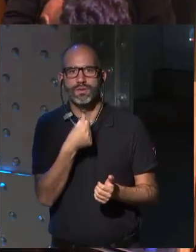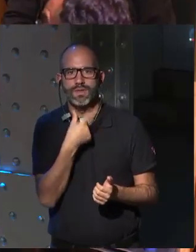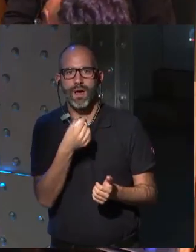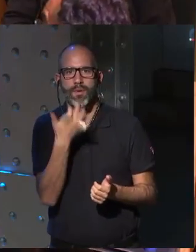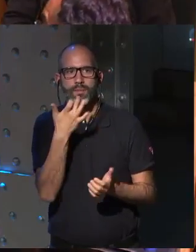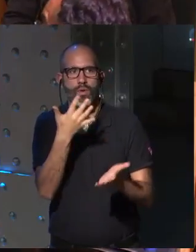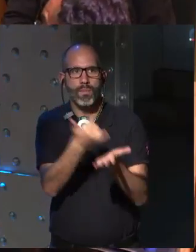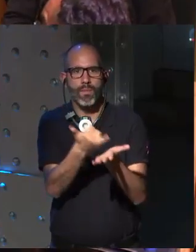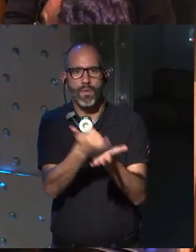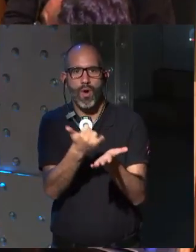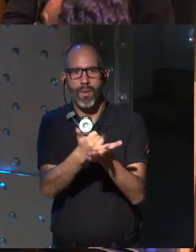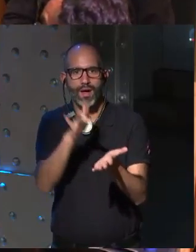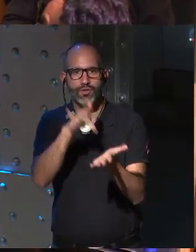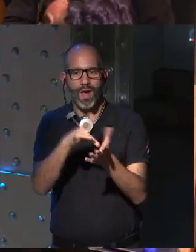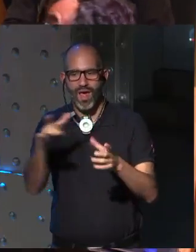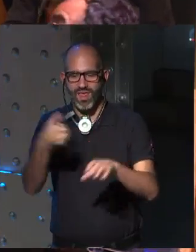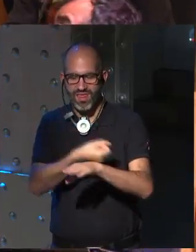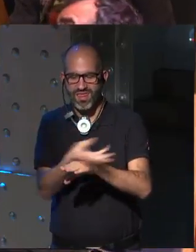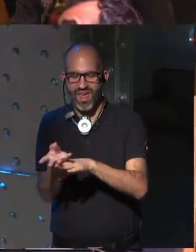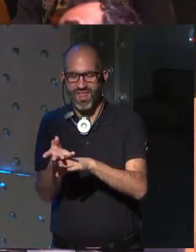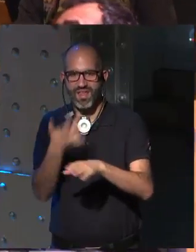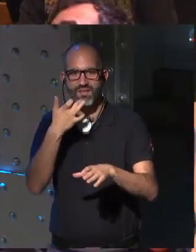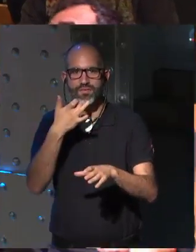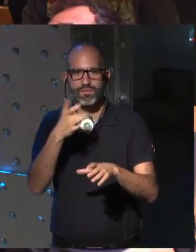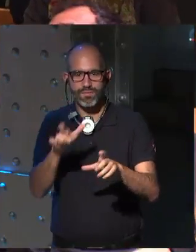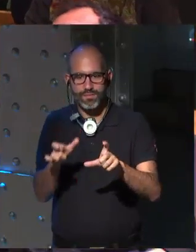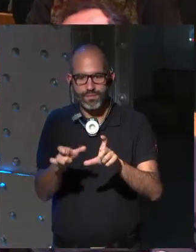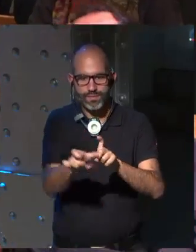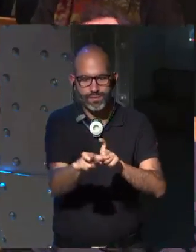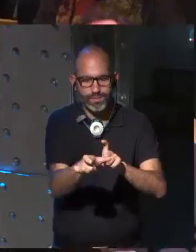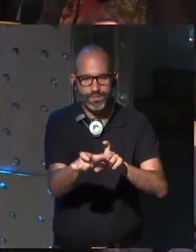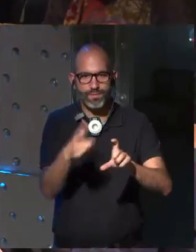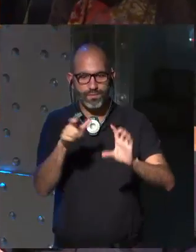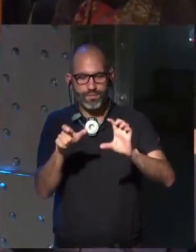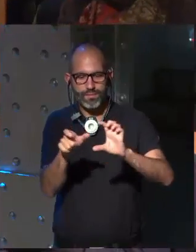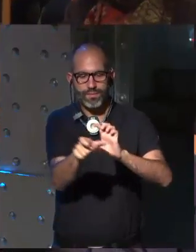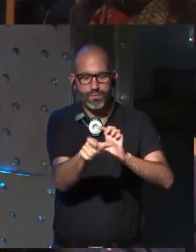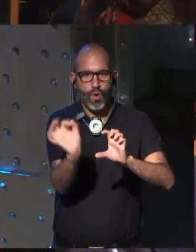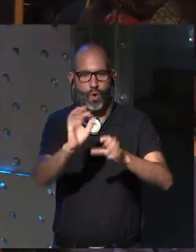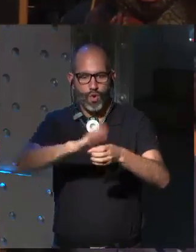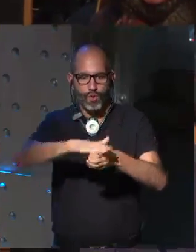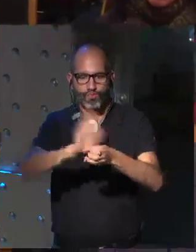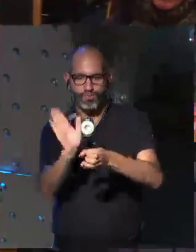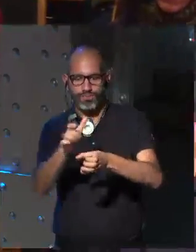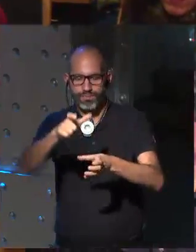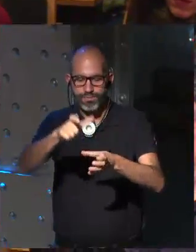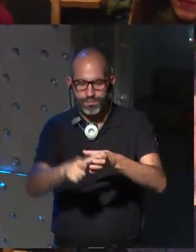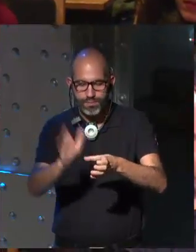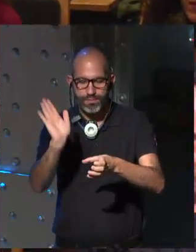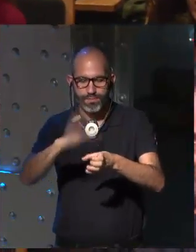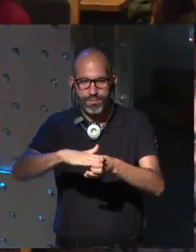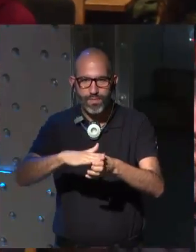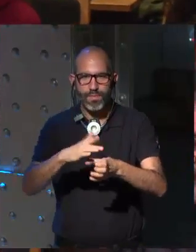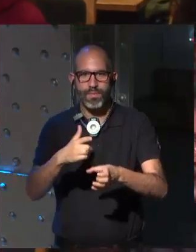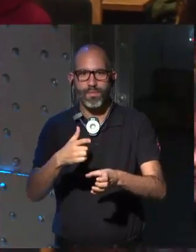recorder or the player or whatever I'm using, than to just plug my headphones in my iPhone and listen to them. Why is it a